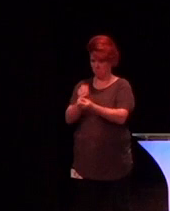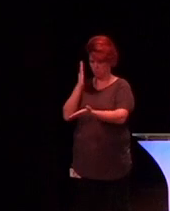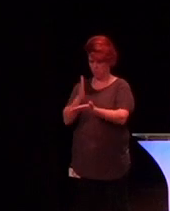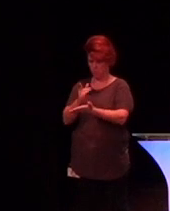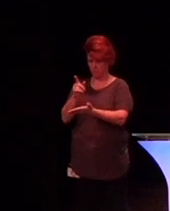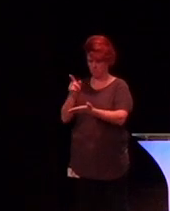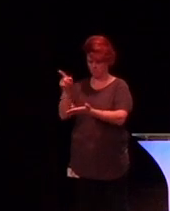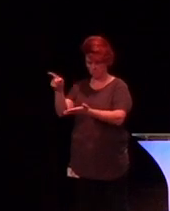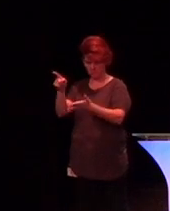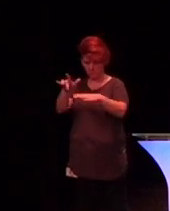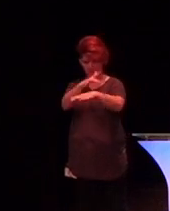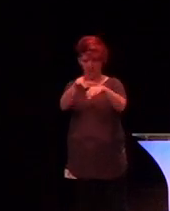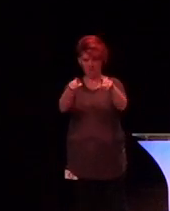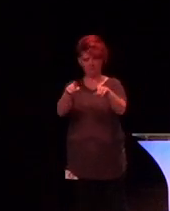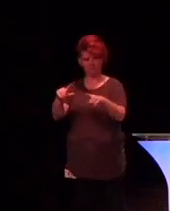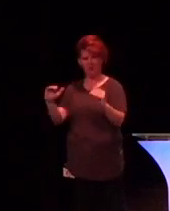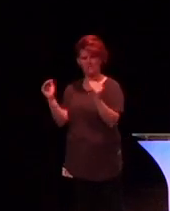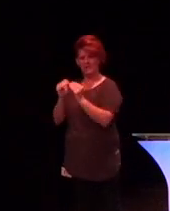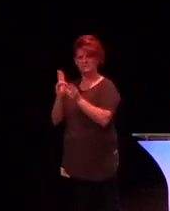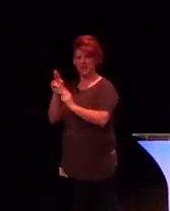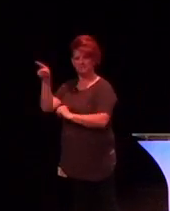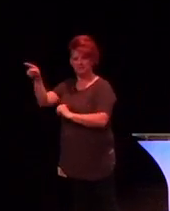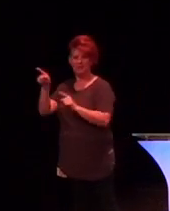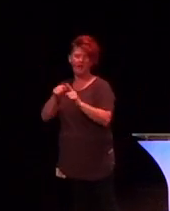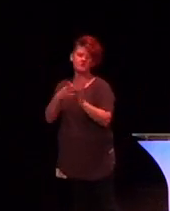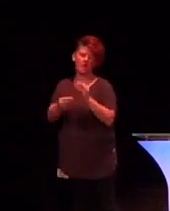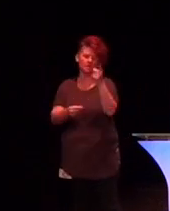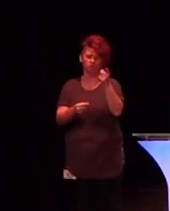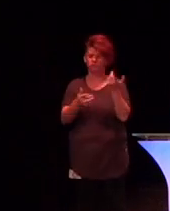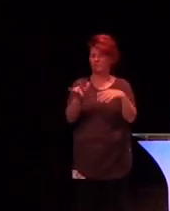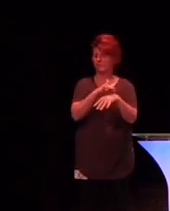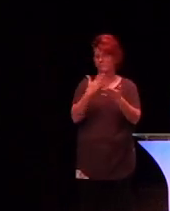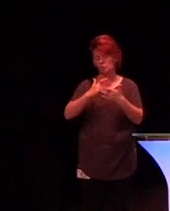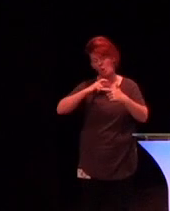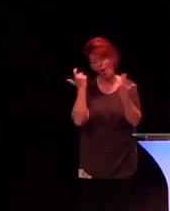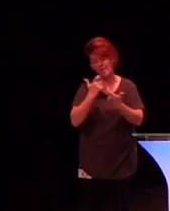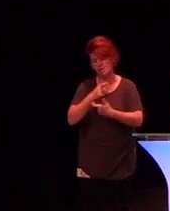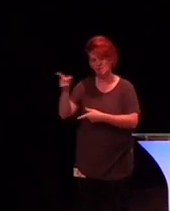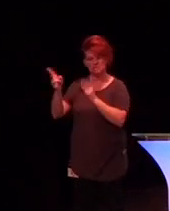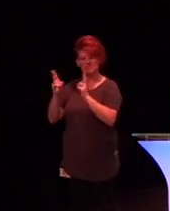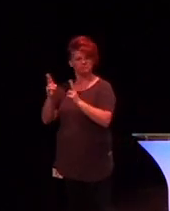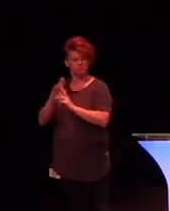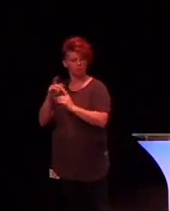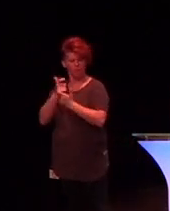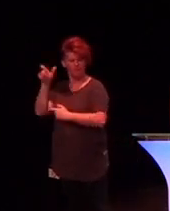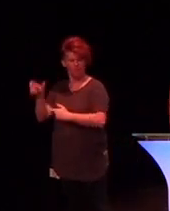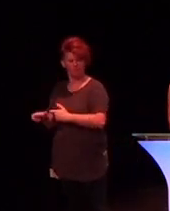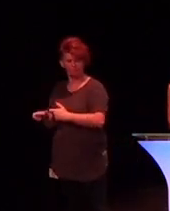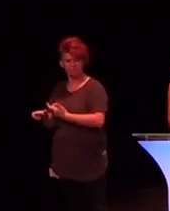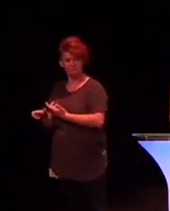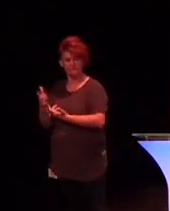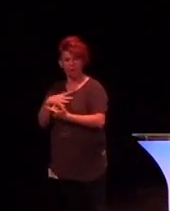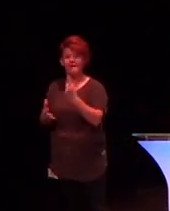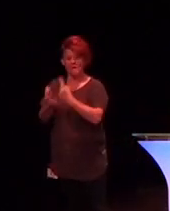Yeah, tips for theatre really is to make sure the play matches the interpreter. For example, if it's a